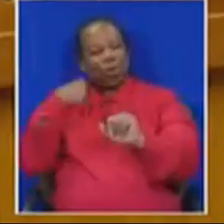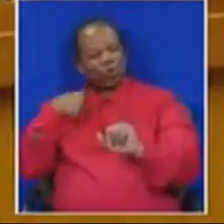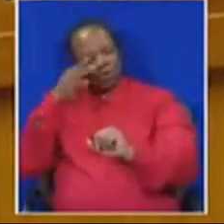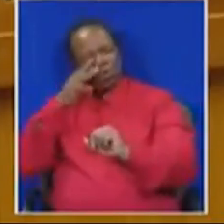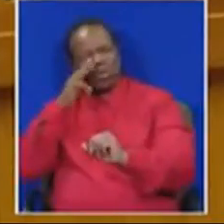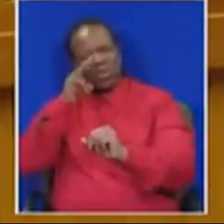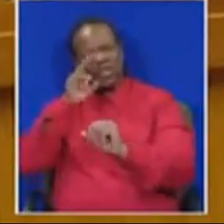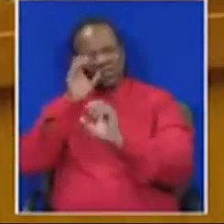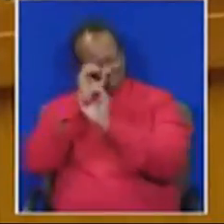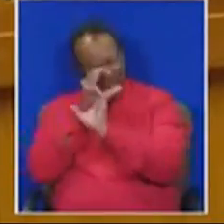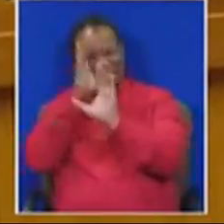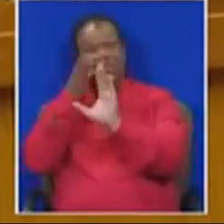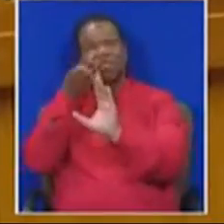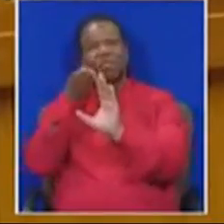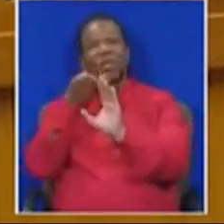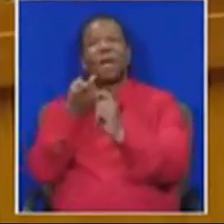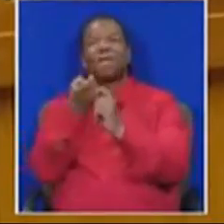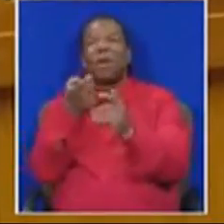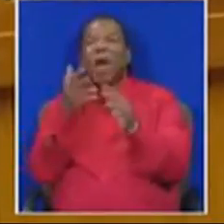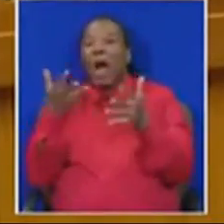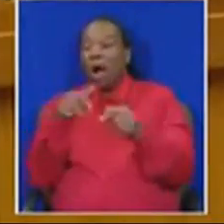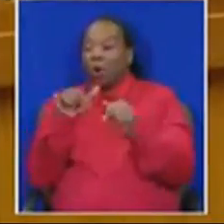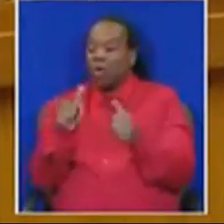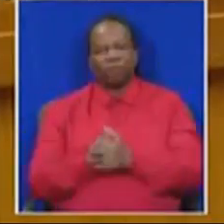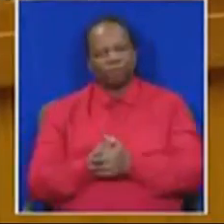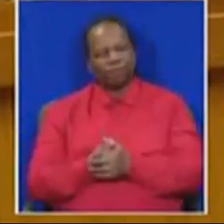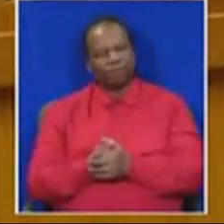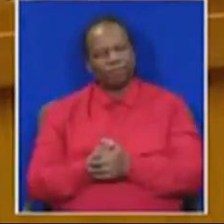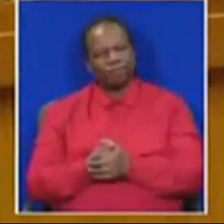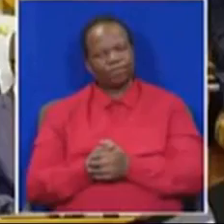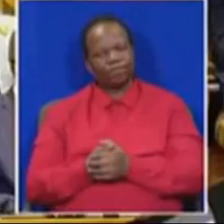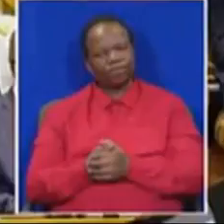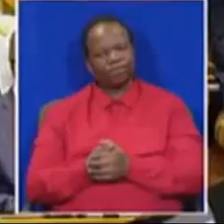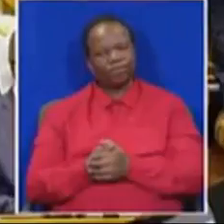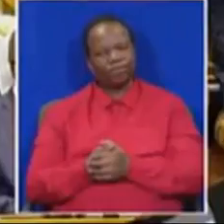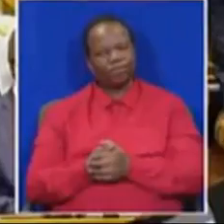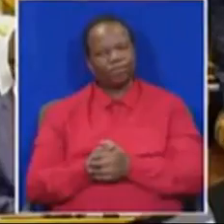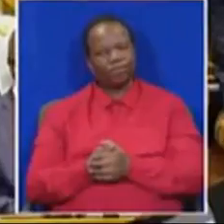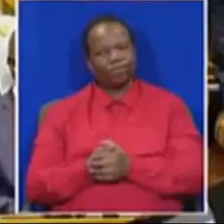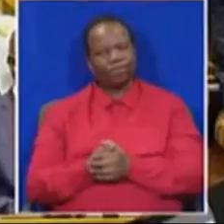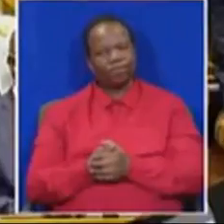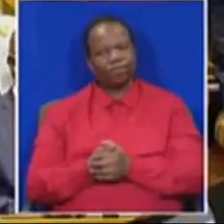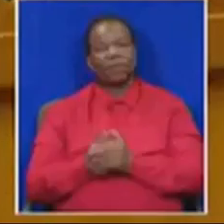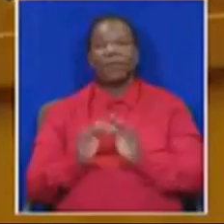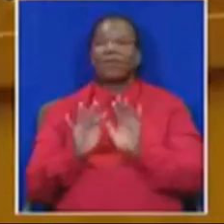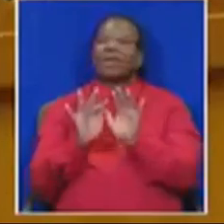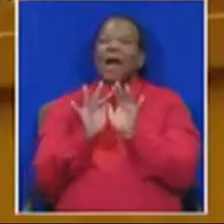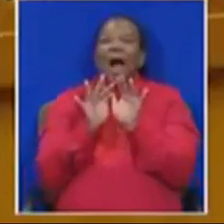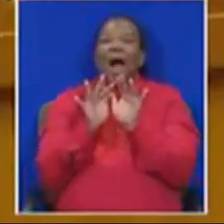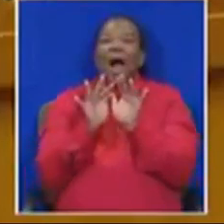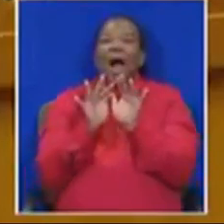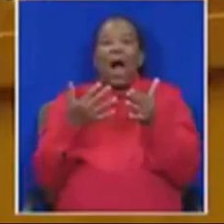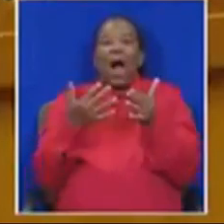that is defined by our South Africanness. For this, we owe much to our